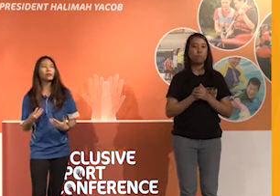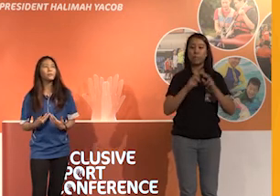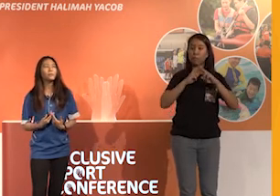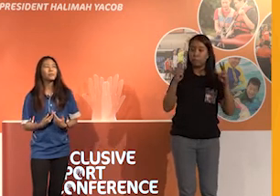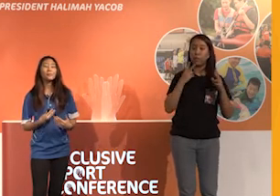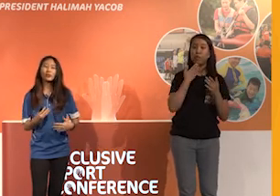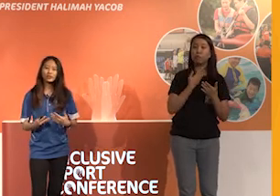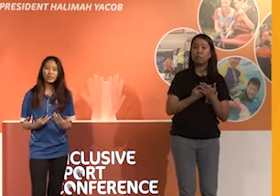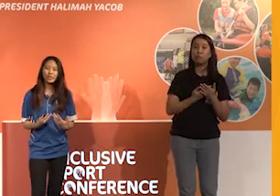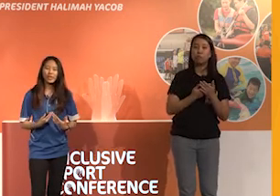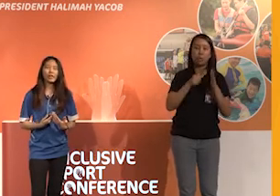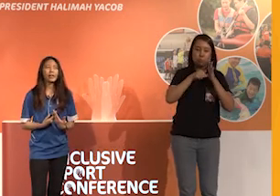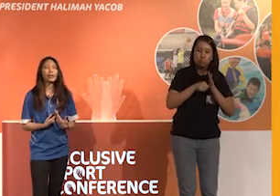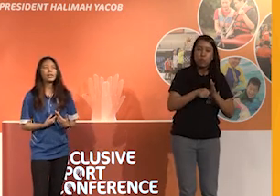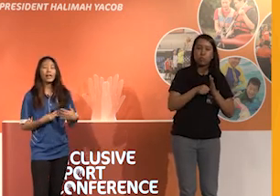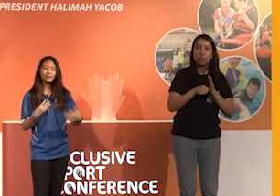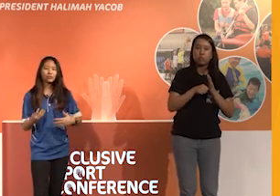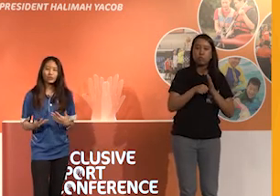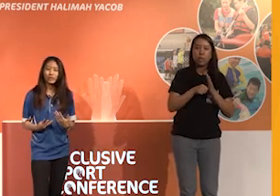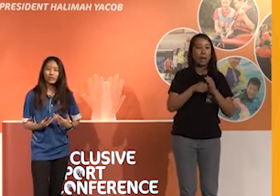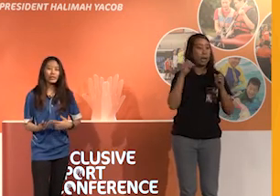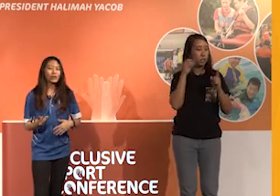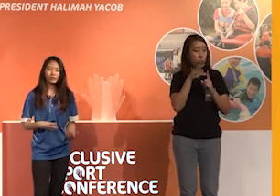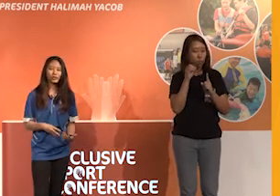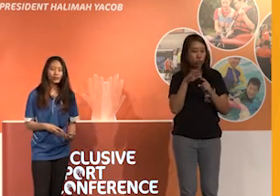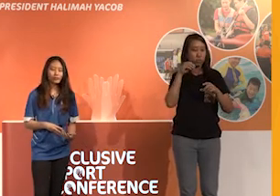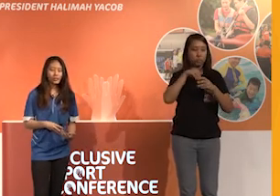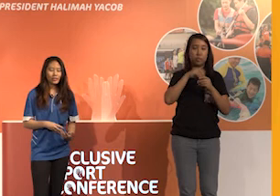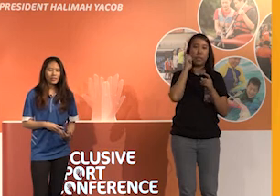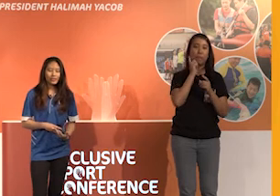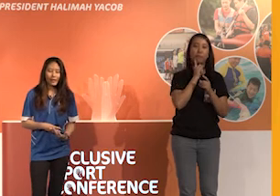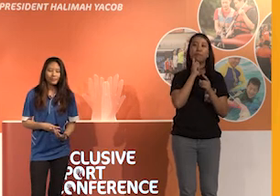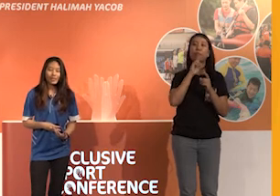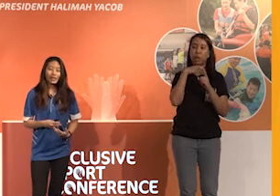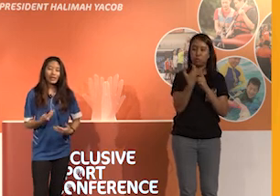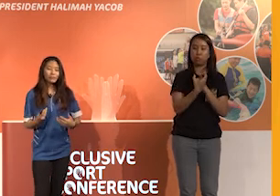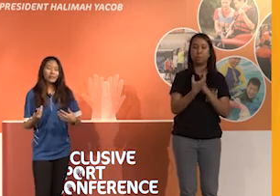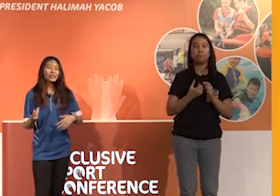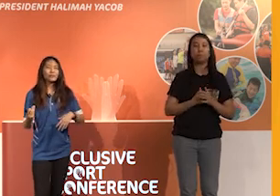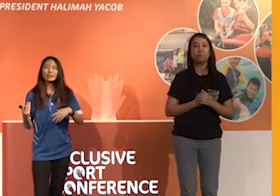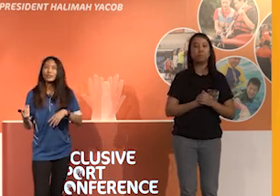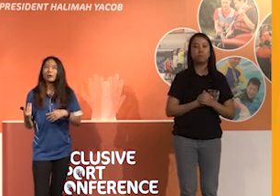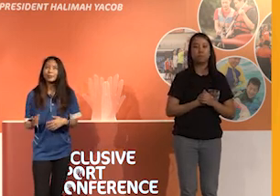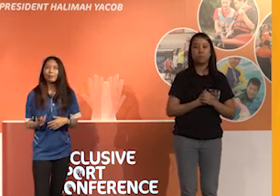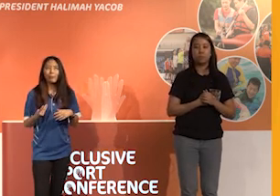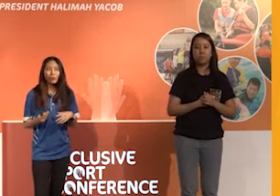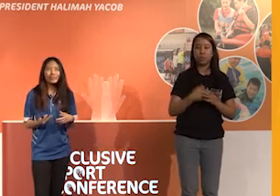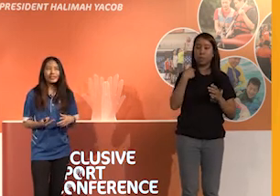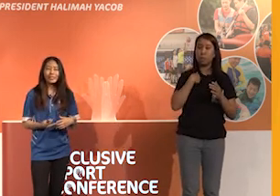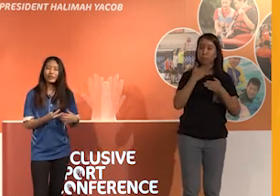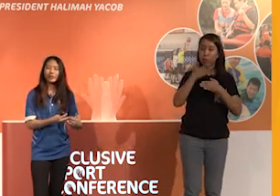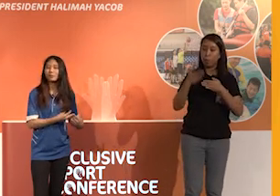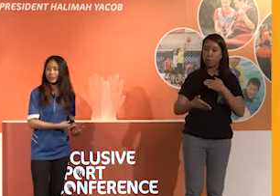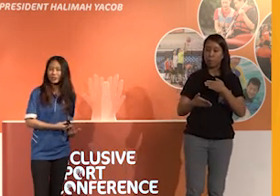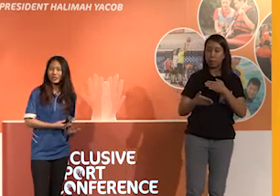good impression and like exposure in deaf culture. Yeah. And because I've actually competed mostly